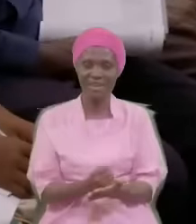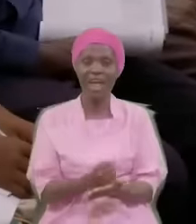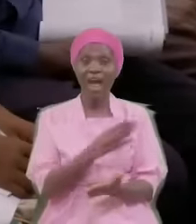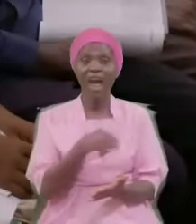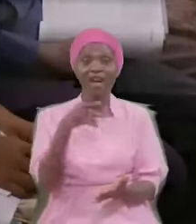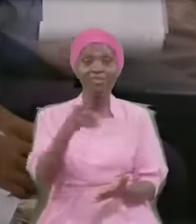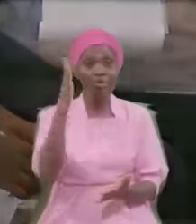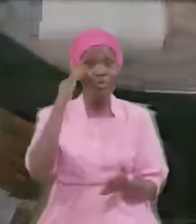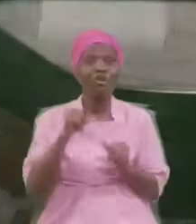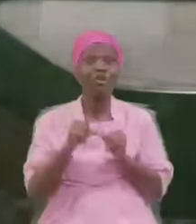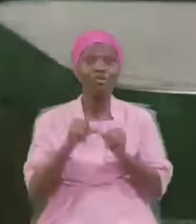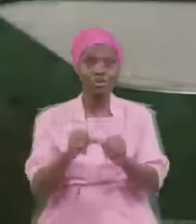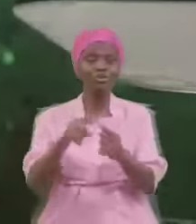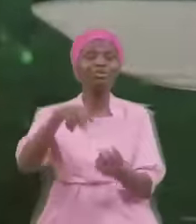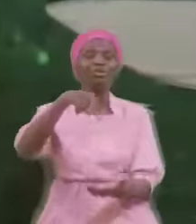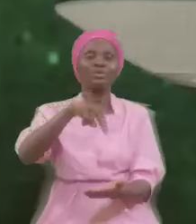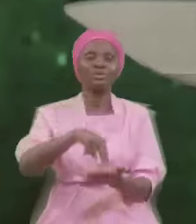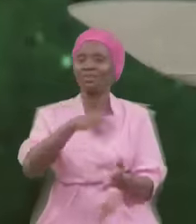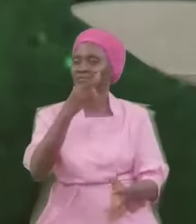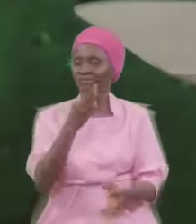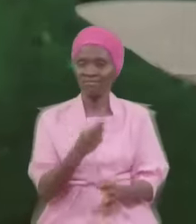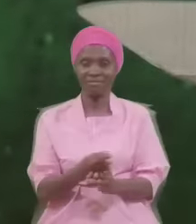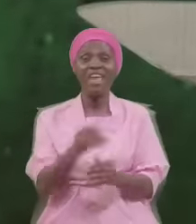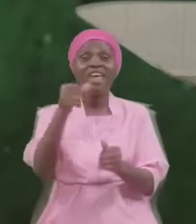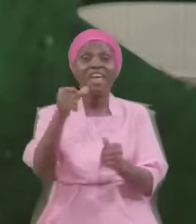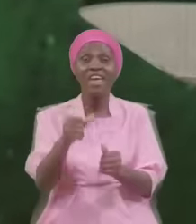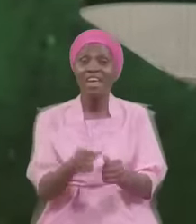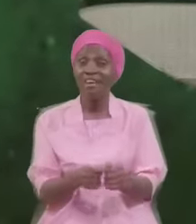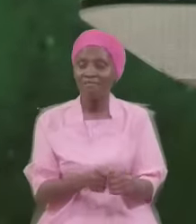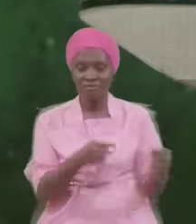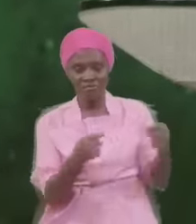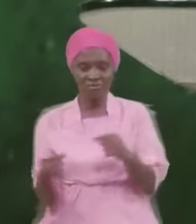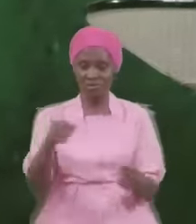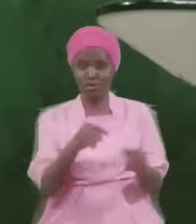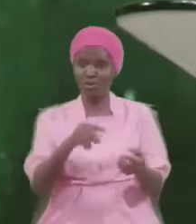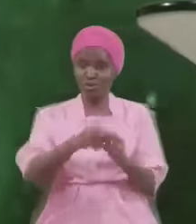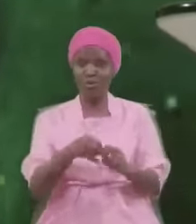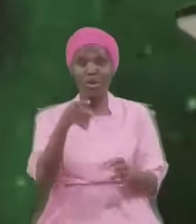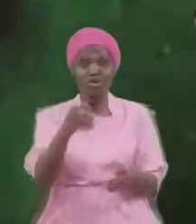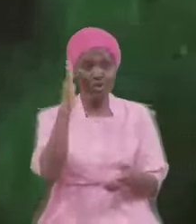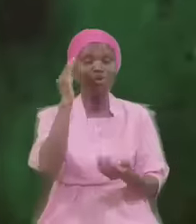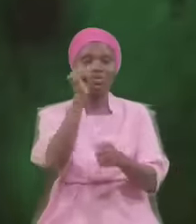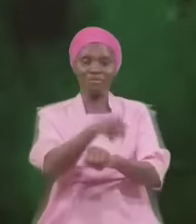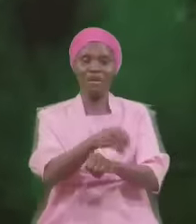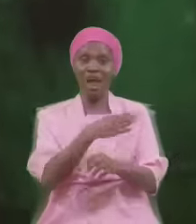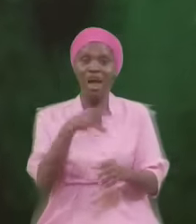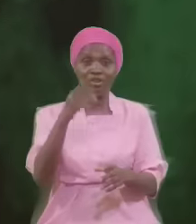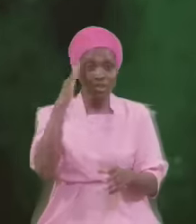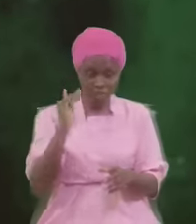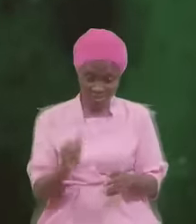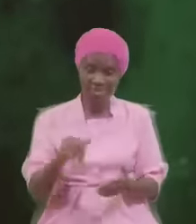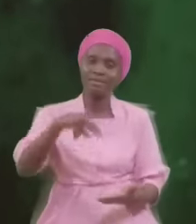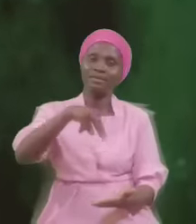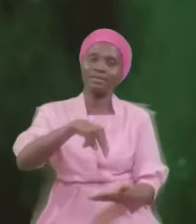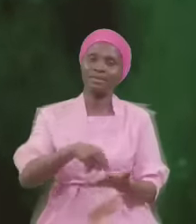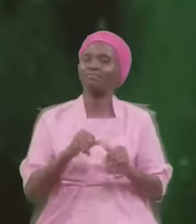standing. Every opposition you overcome. And you are still standing.